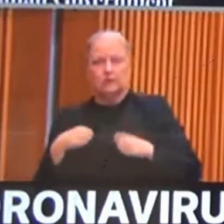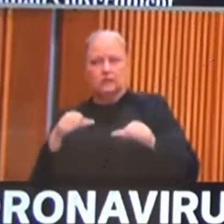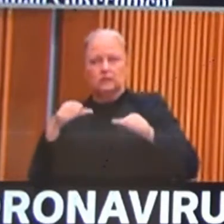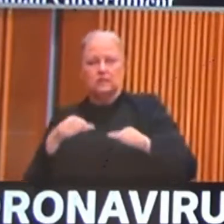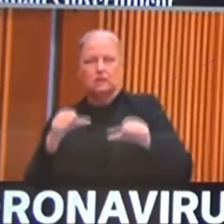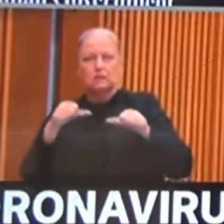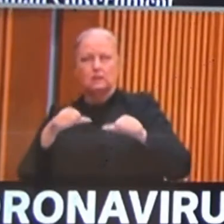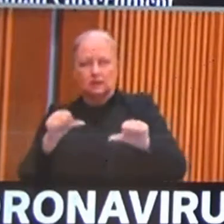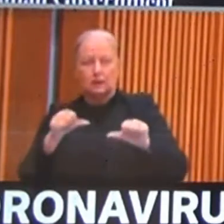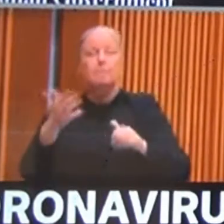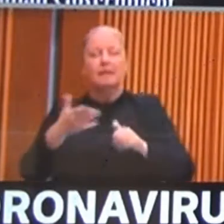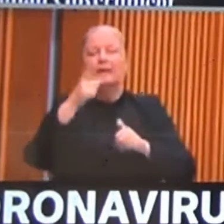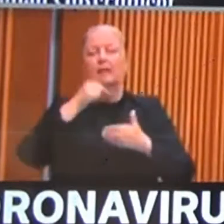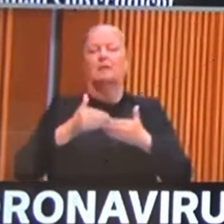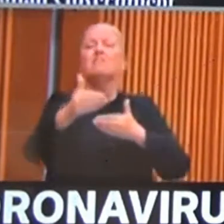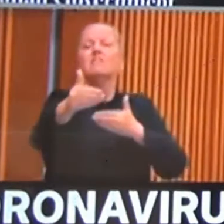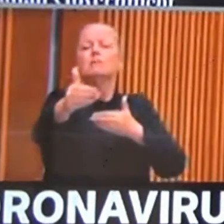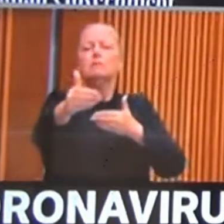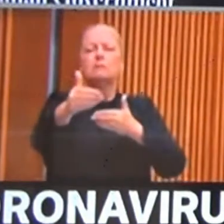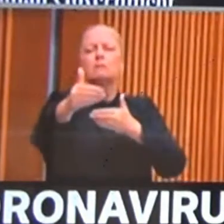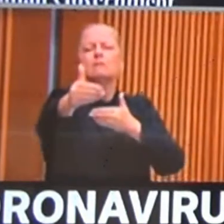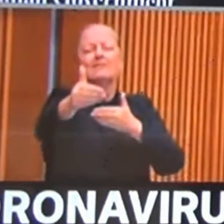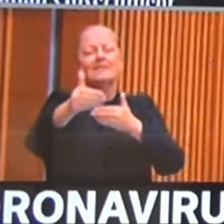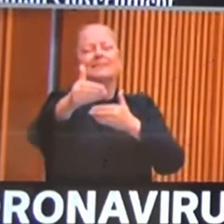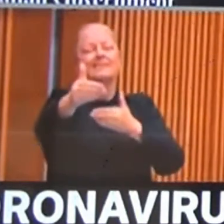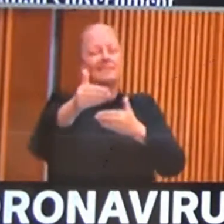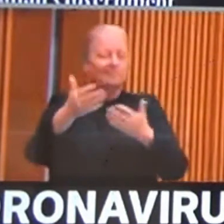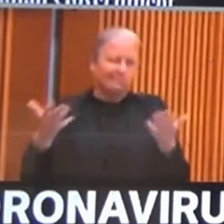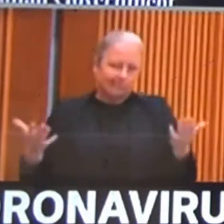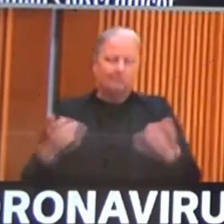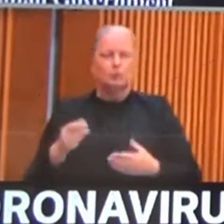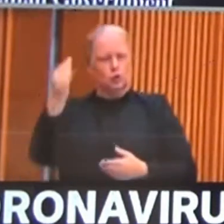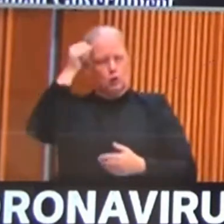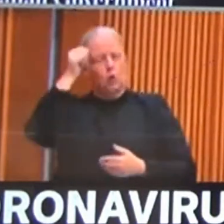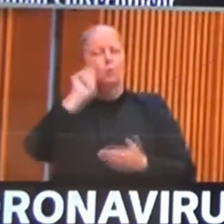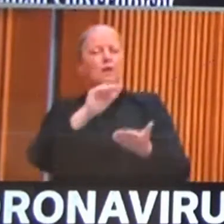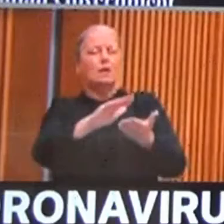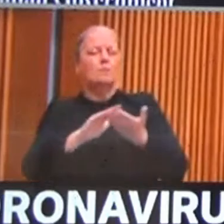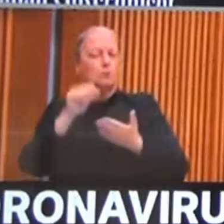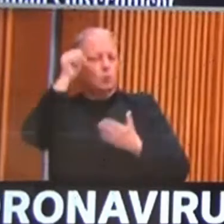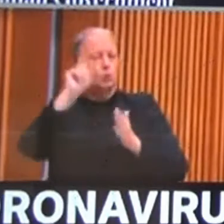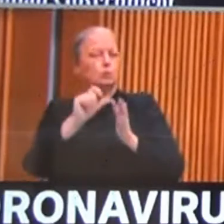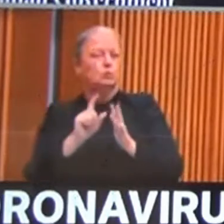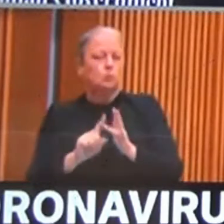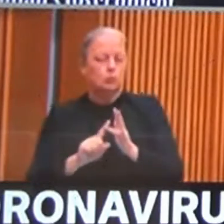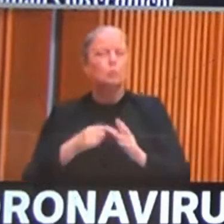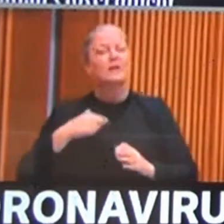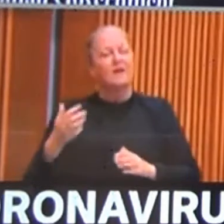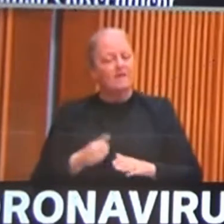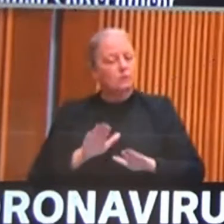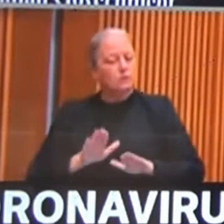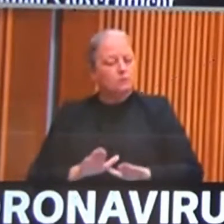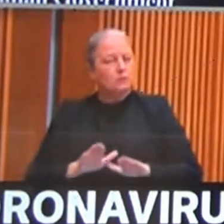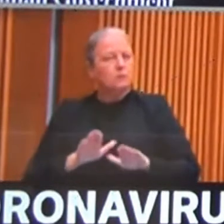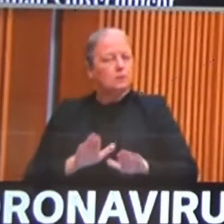will then be able to take measures. And those measures will likely be in gentle steps on a